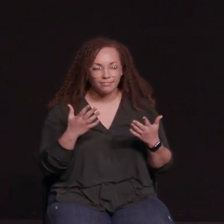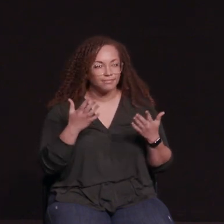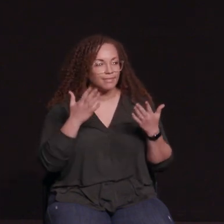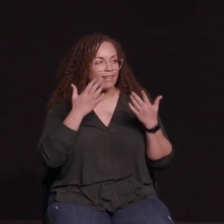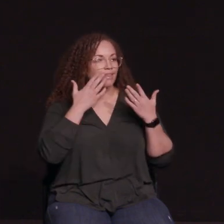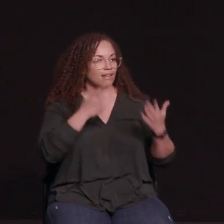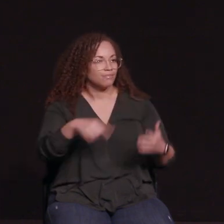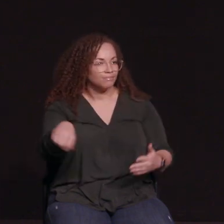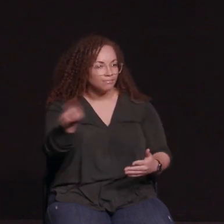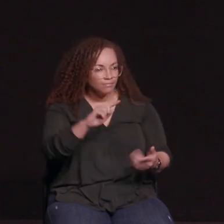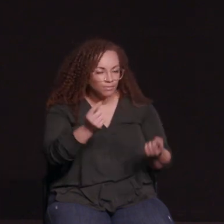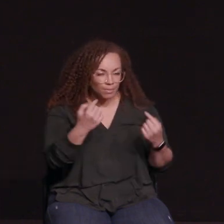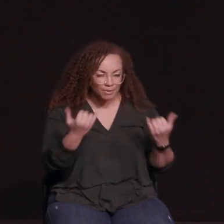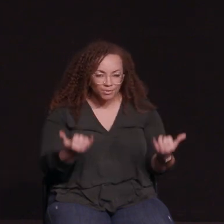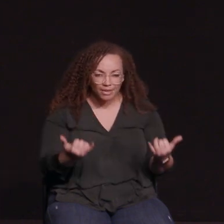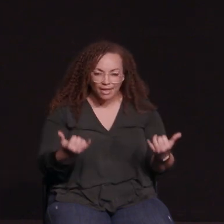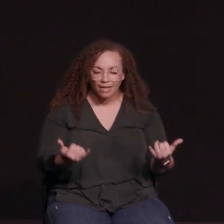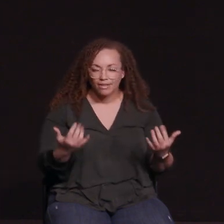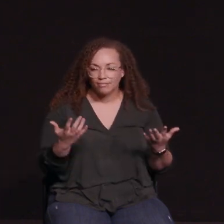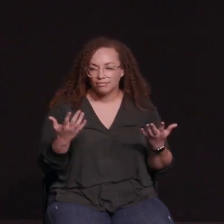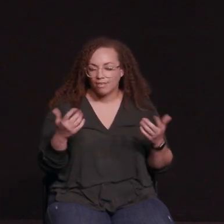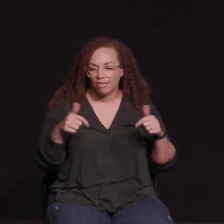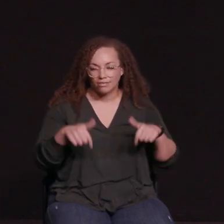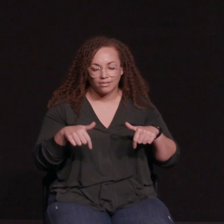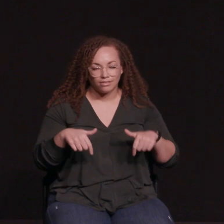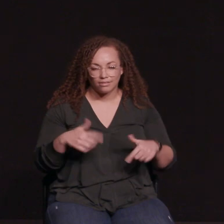of you for being here today.